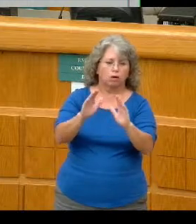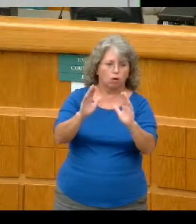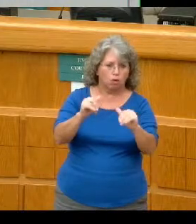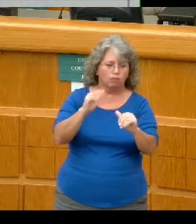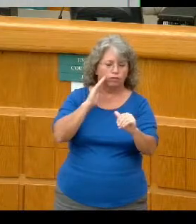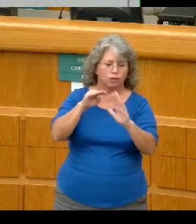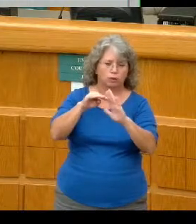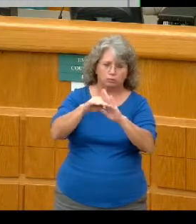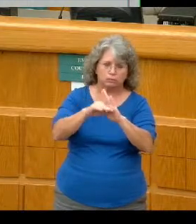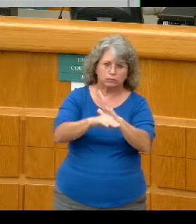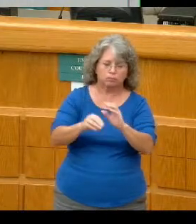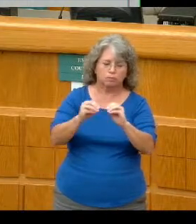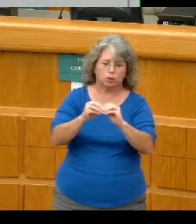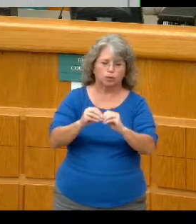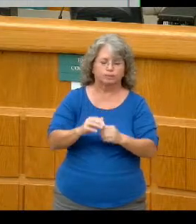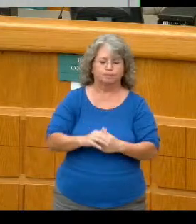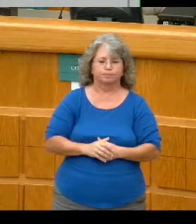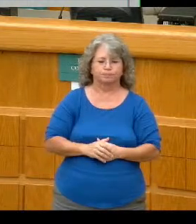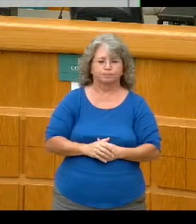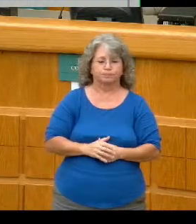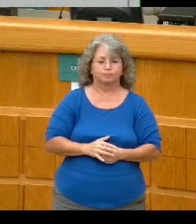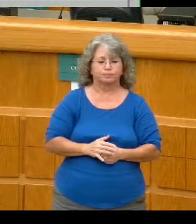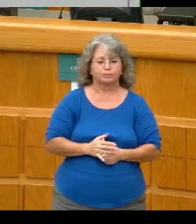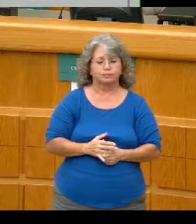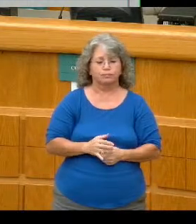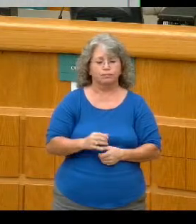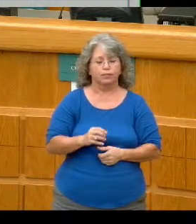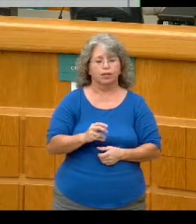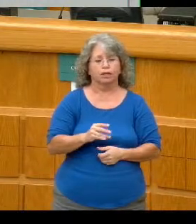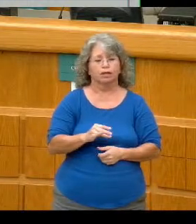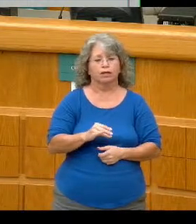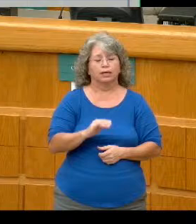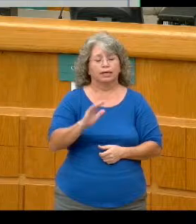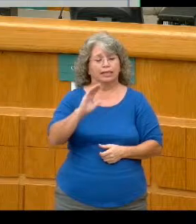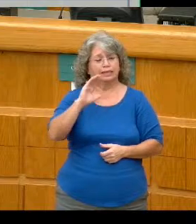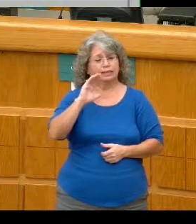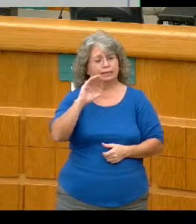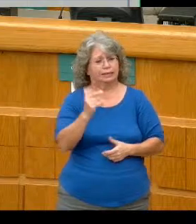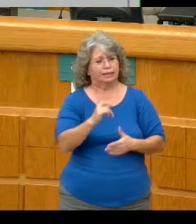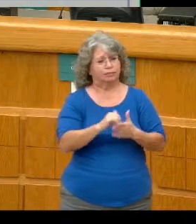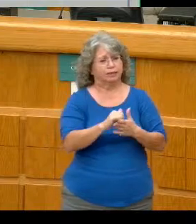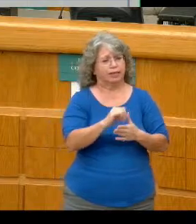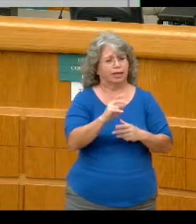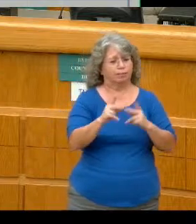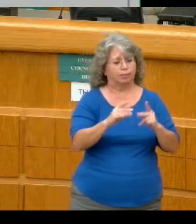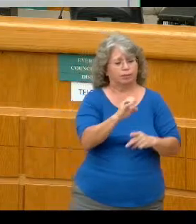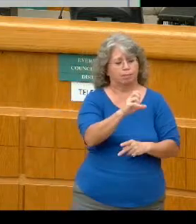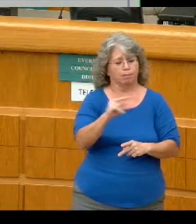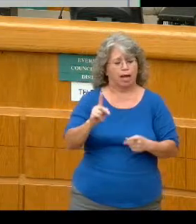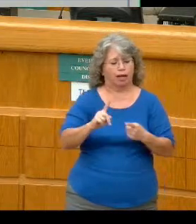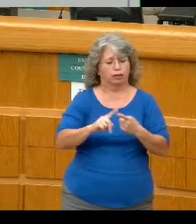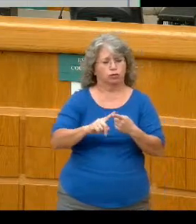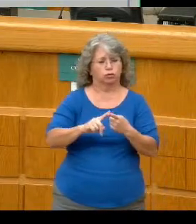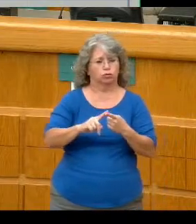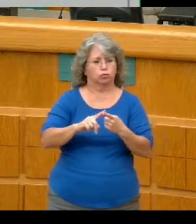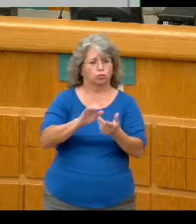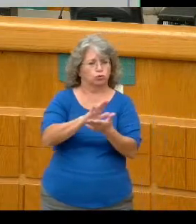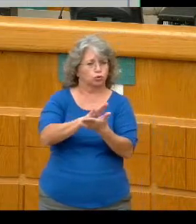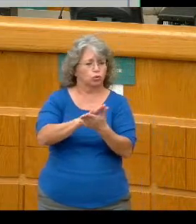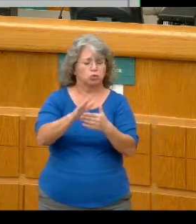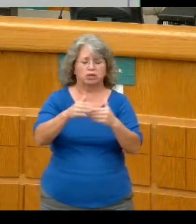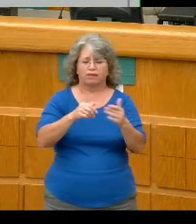to alleviate the pressure there. The return to remote schooling seems to be associated with a decline in transmission rate. So